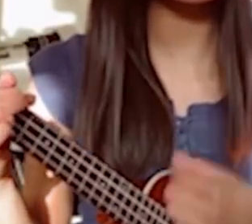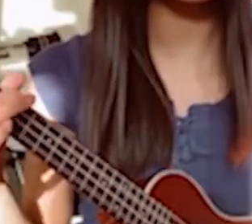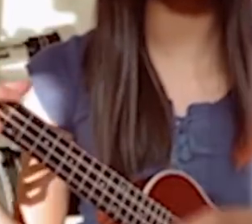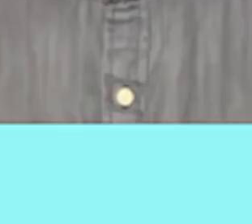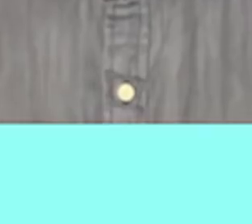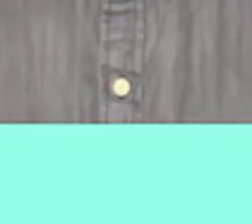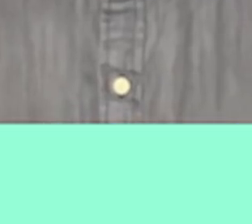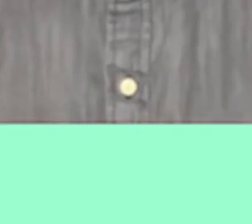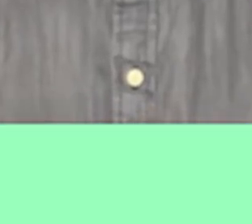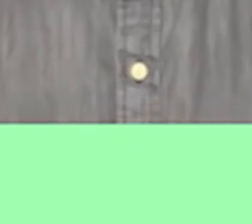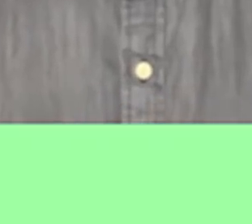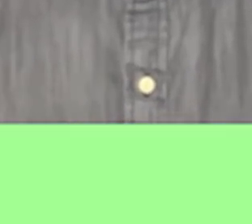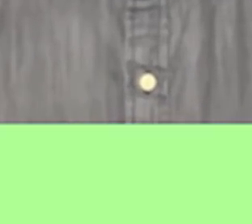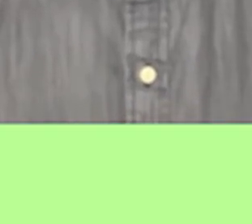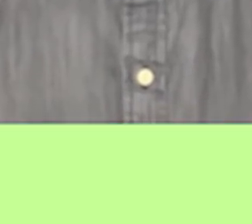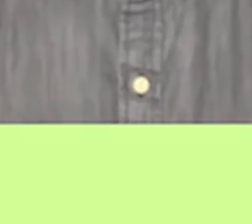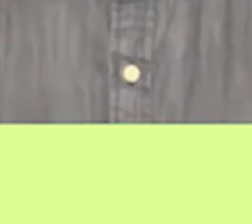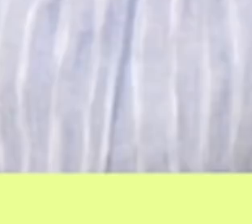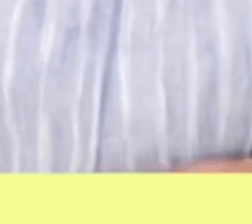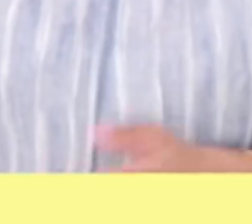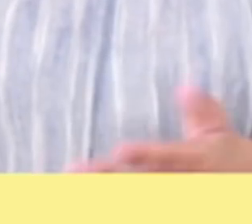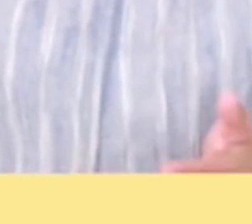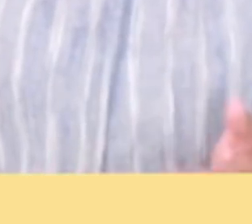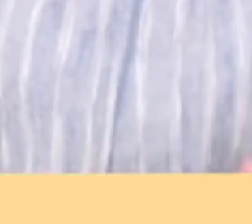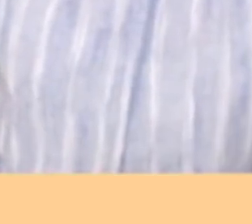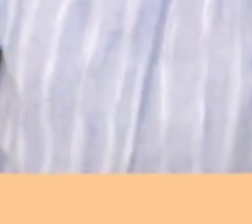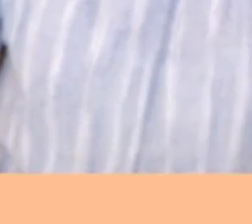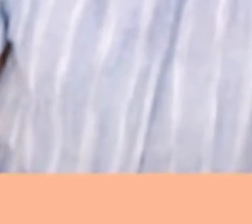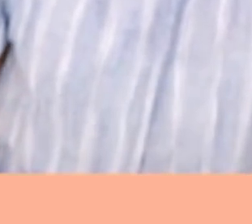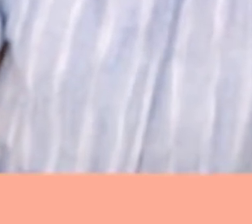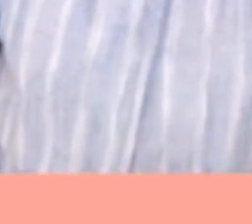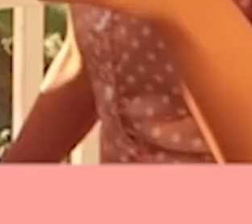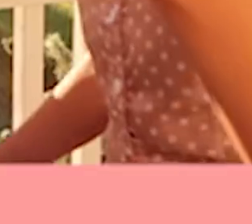CFO, CFO, CFO.